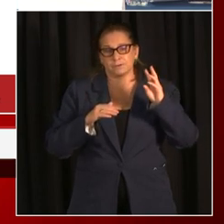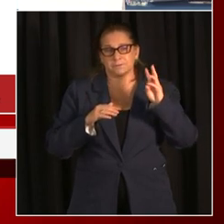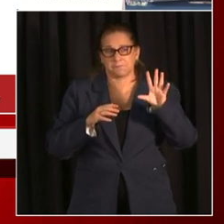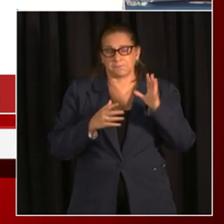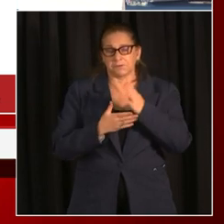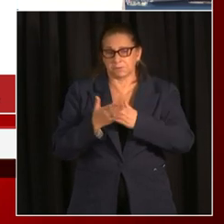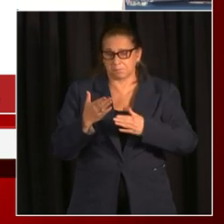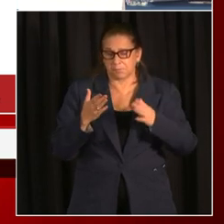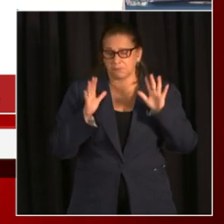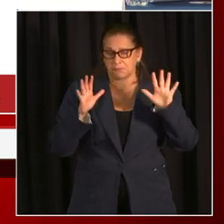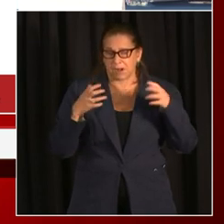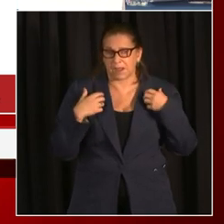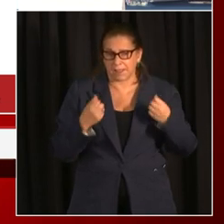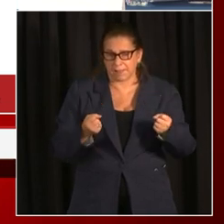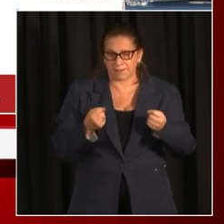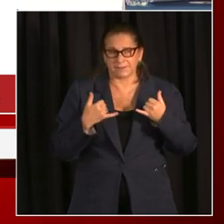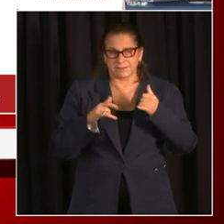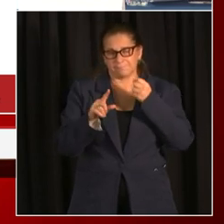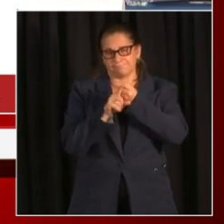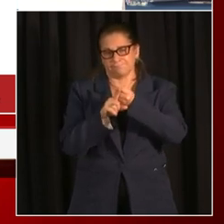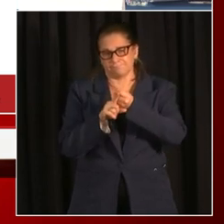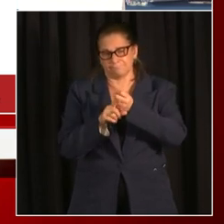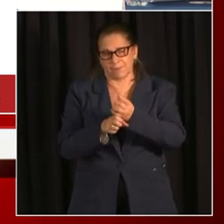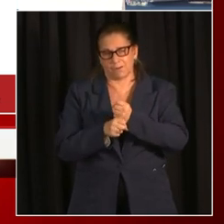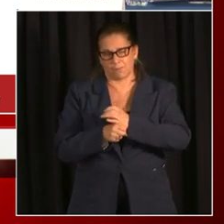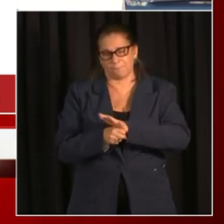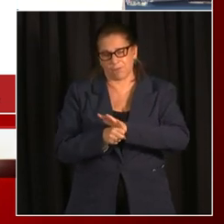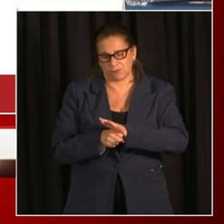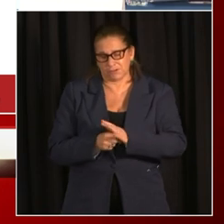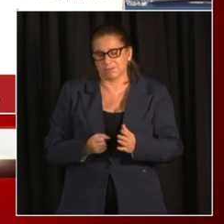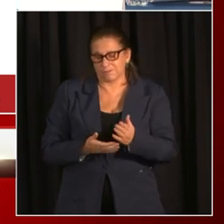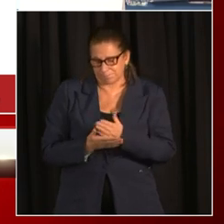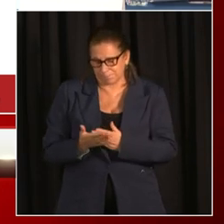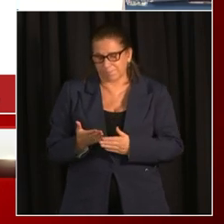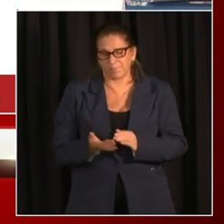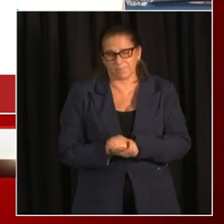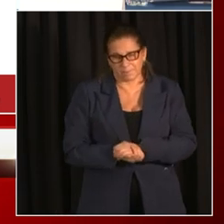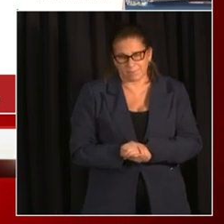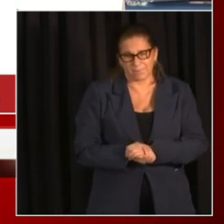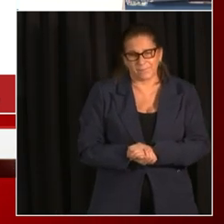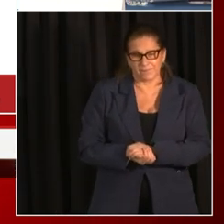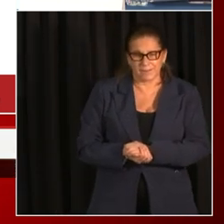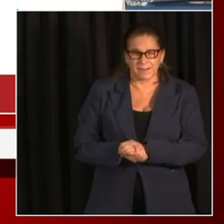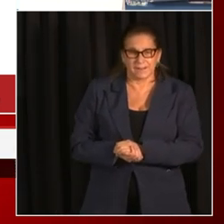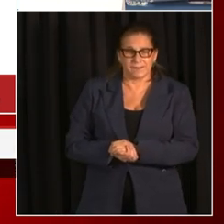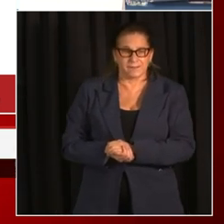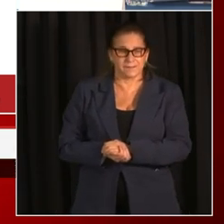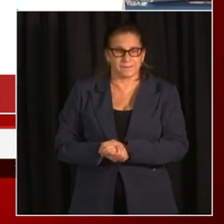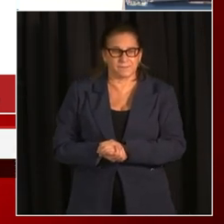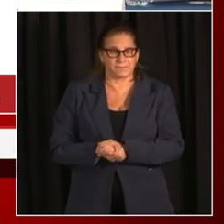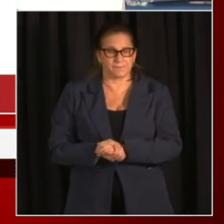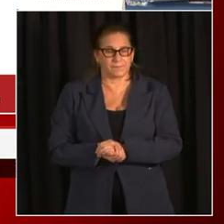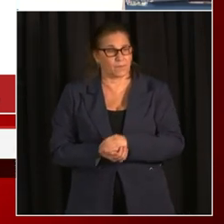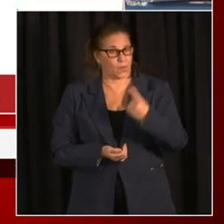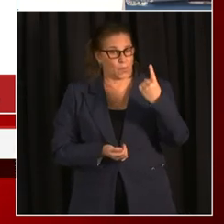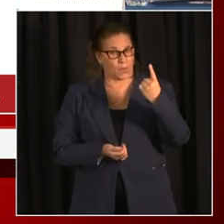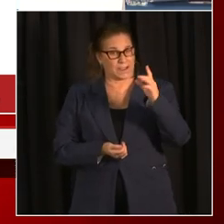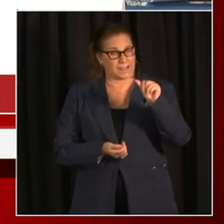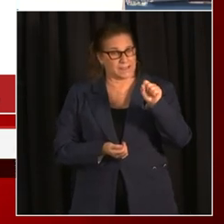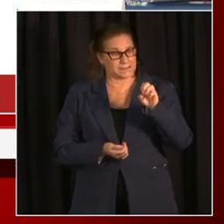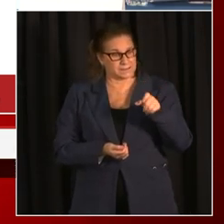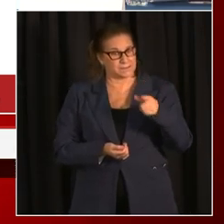forms of severe illness, and we need to take that very seriously. As you all saw with the case that we had of the birthday party, these small